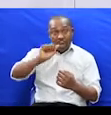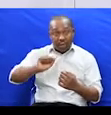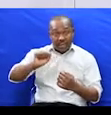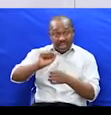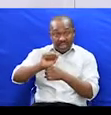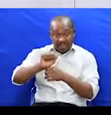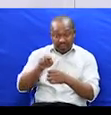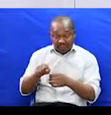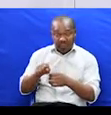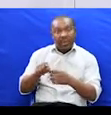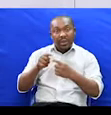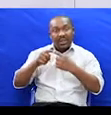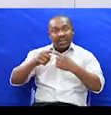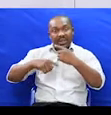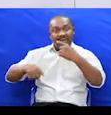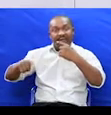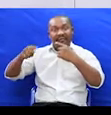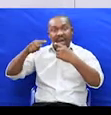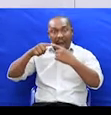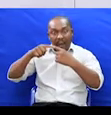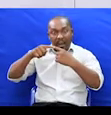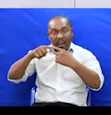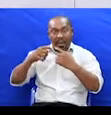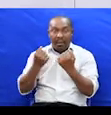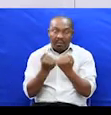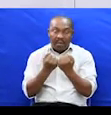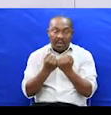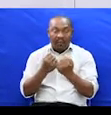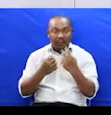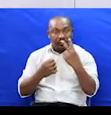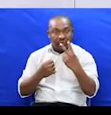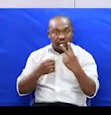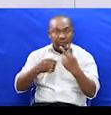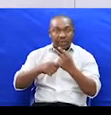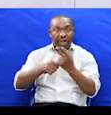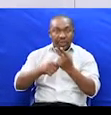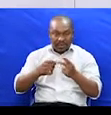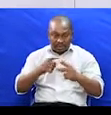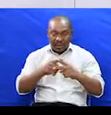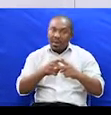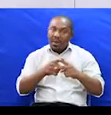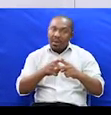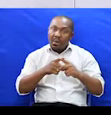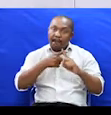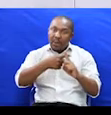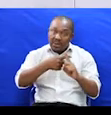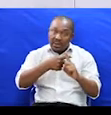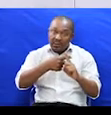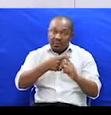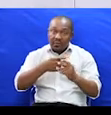all around the sphere is a positive charge, and the negative charge was just embedded on it. What is all